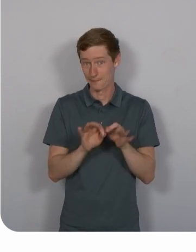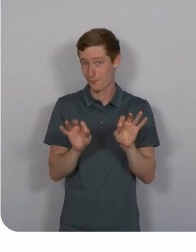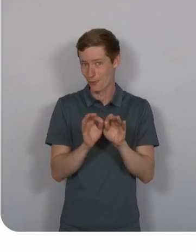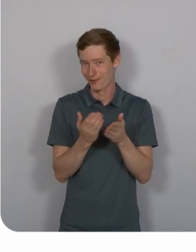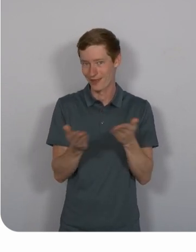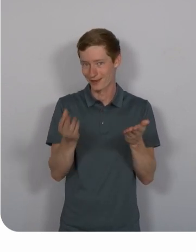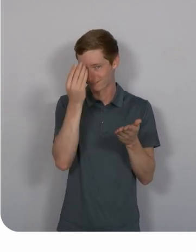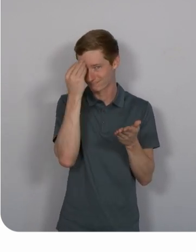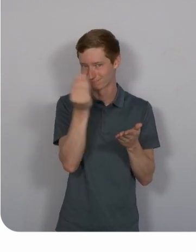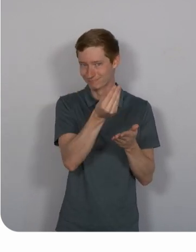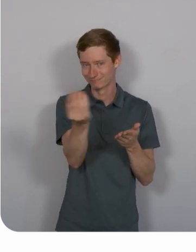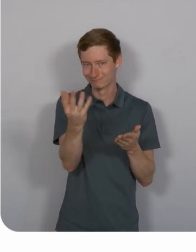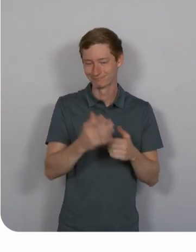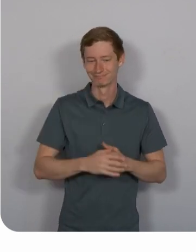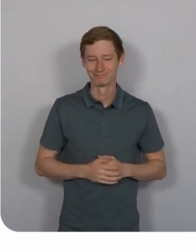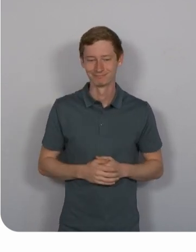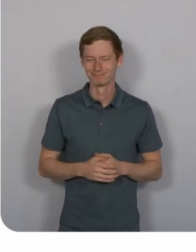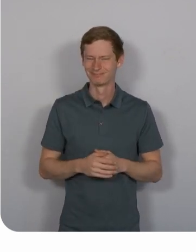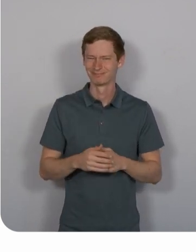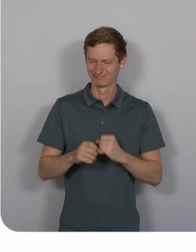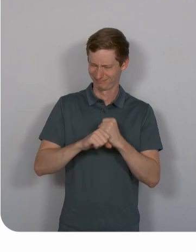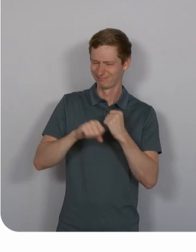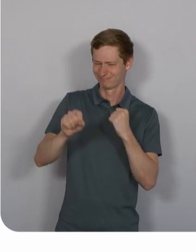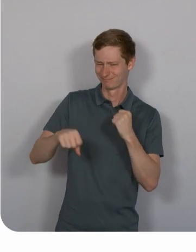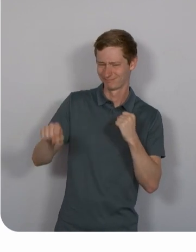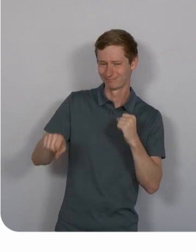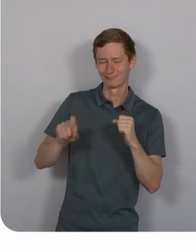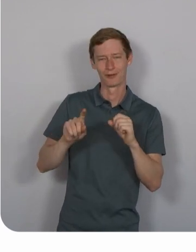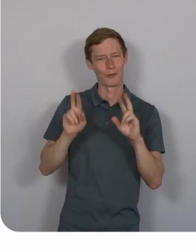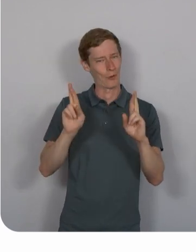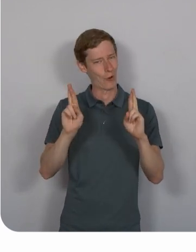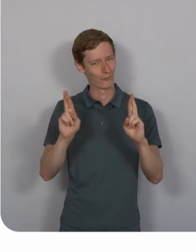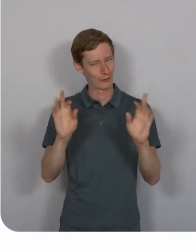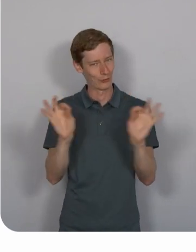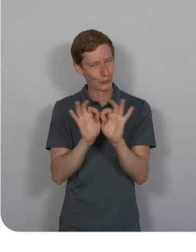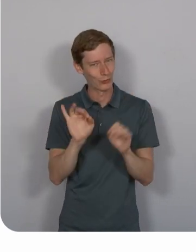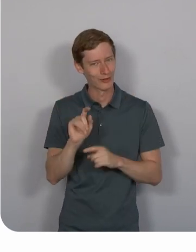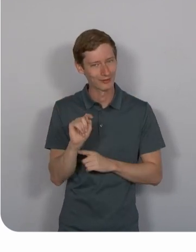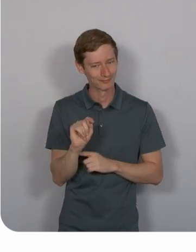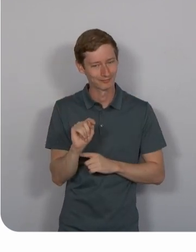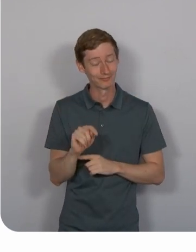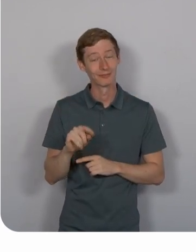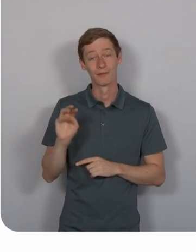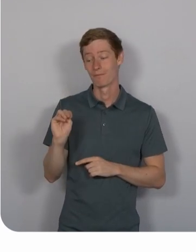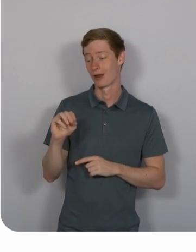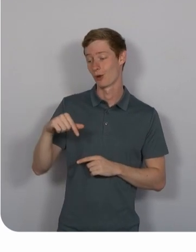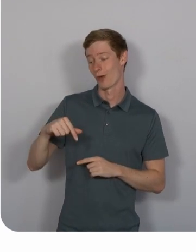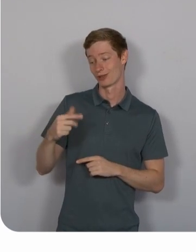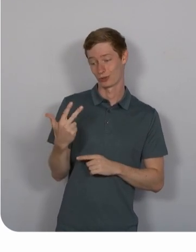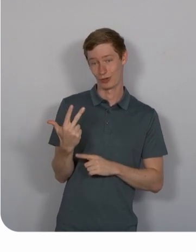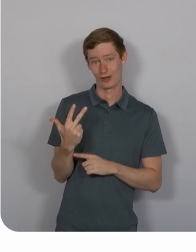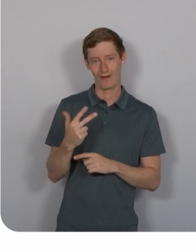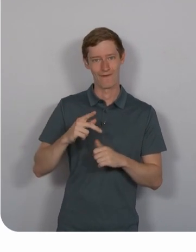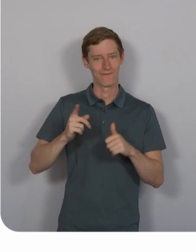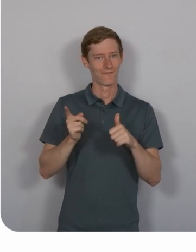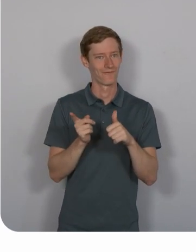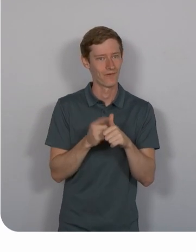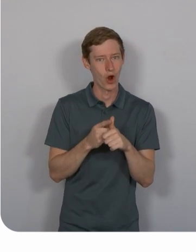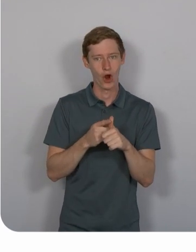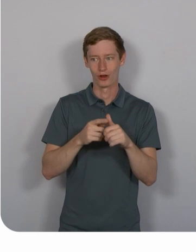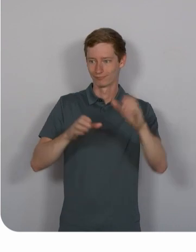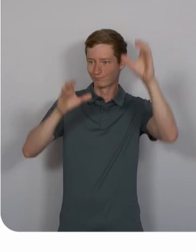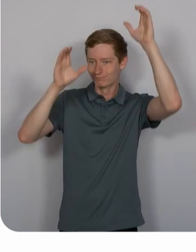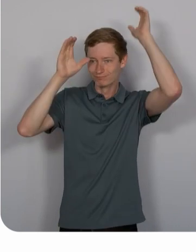with you. A little long, but hopefully worth it. We've got Quest 3, the first mainstream